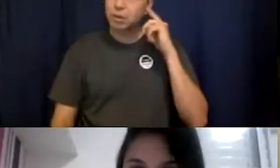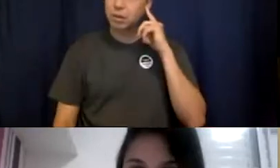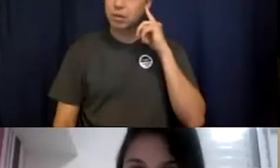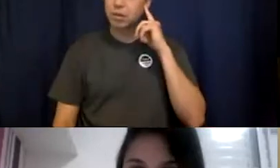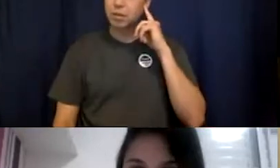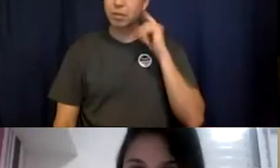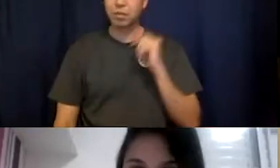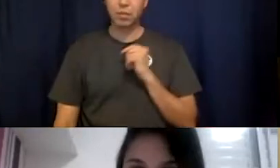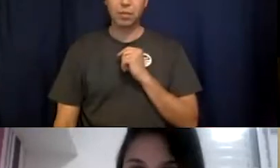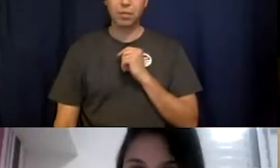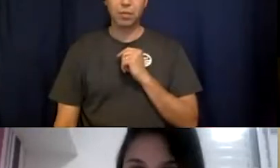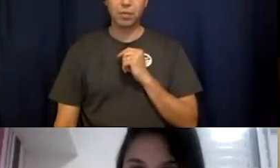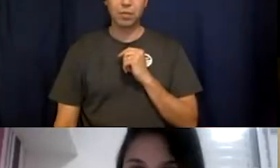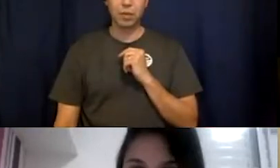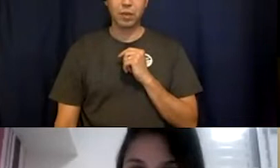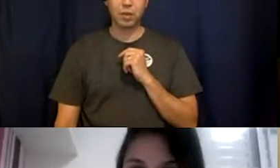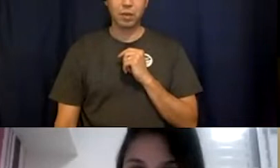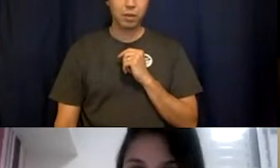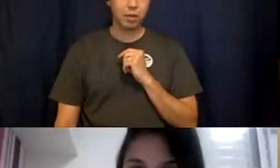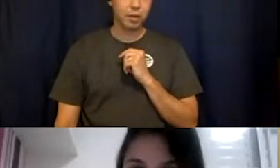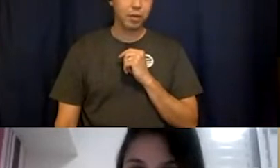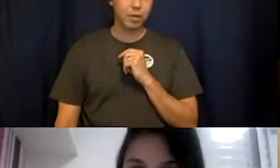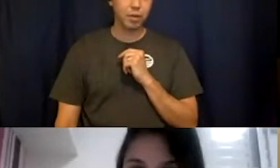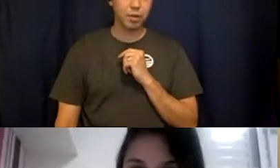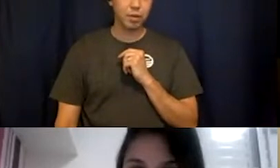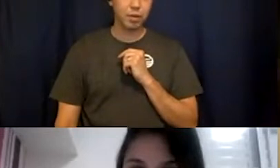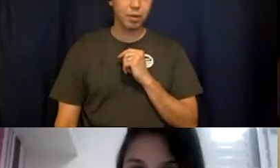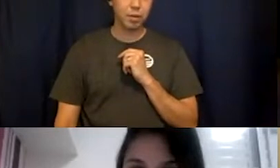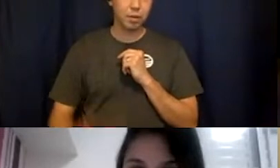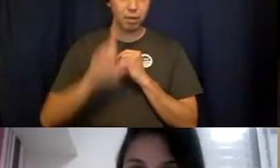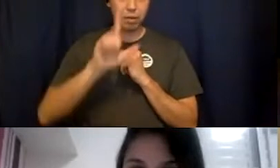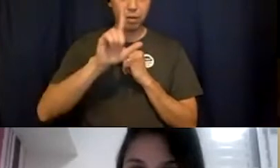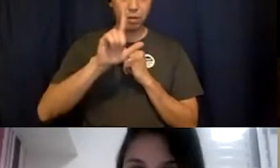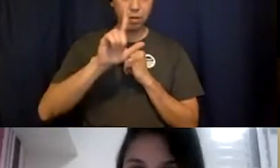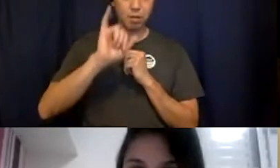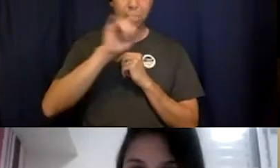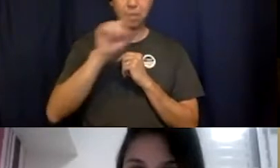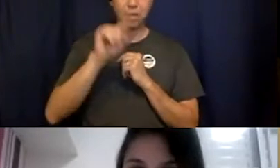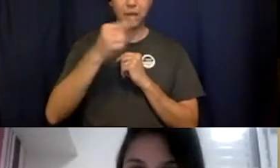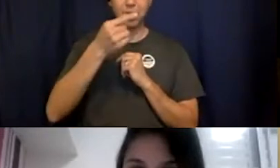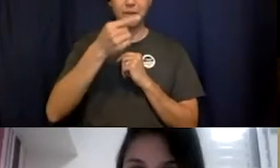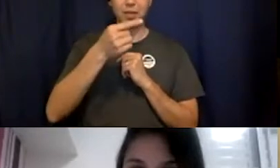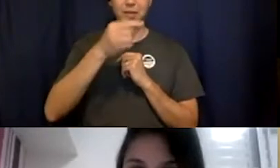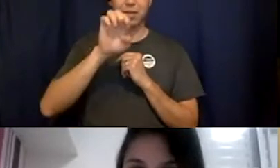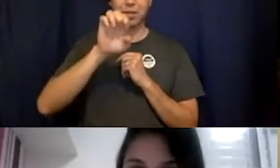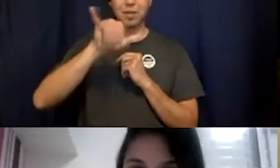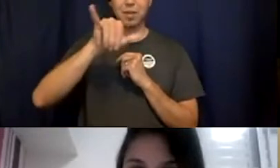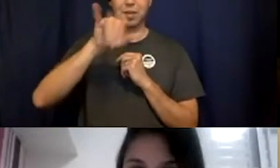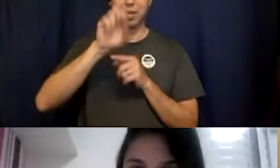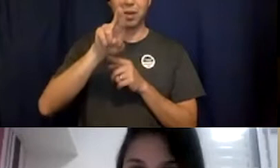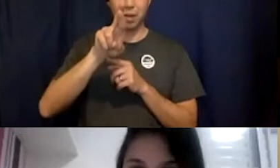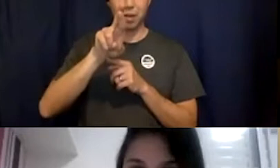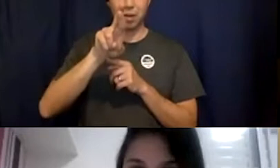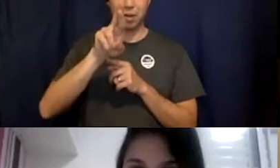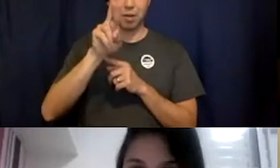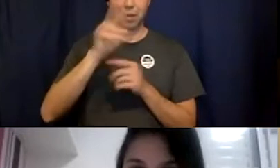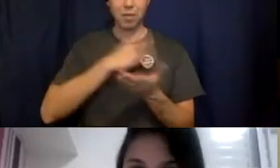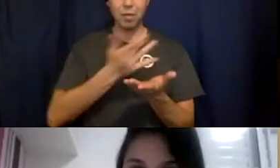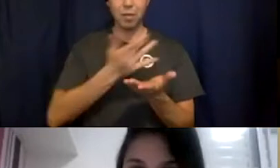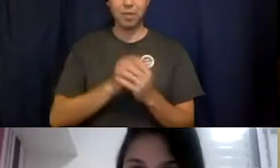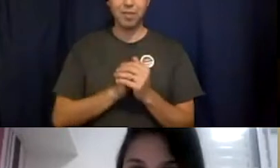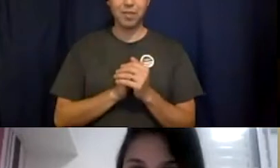we're trying to make things a little bit more accessible for everyone. Fantastic. Yeah. Thank you for all you do, Misha.